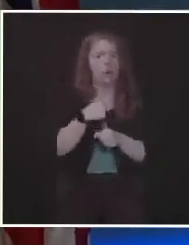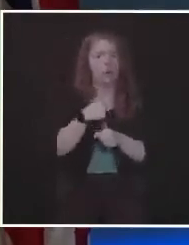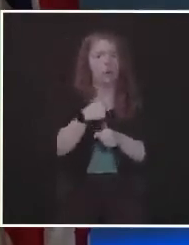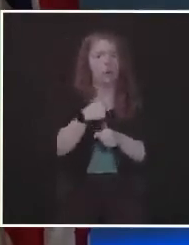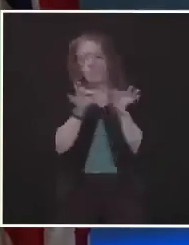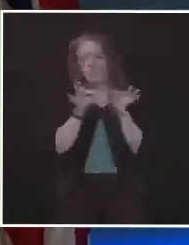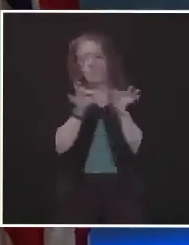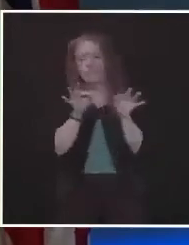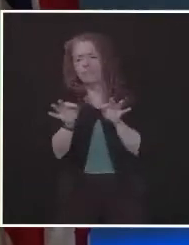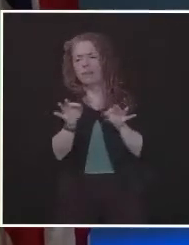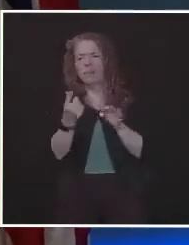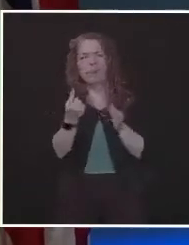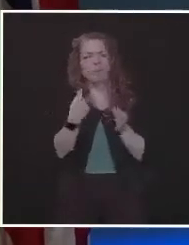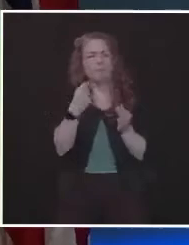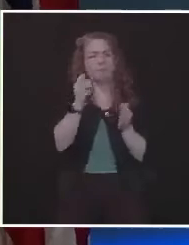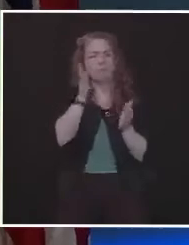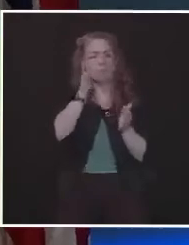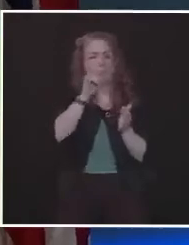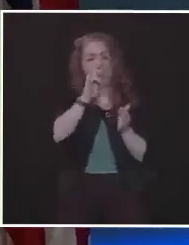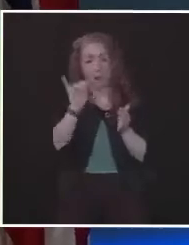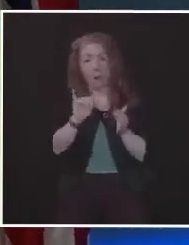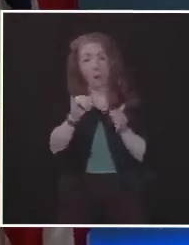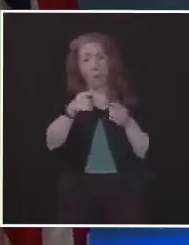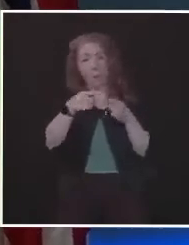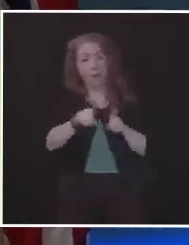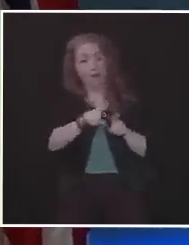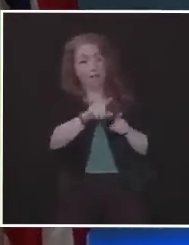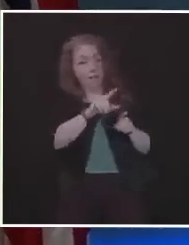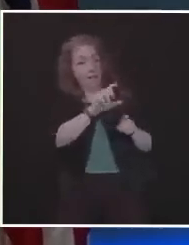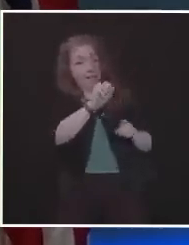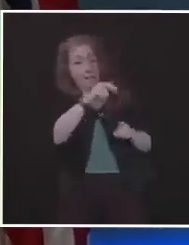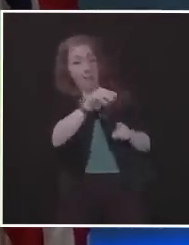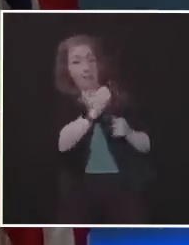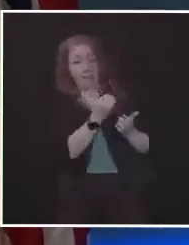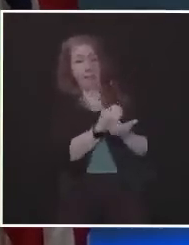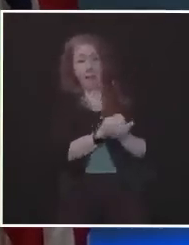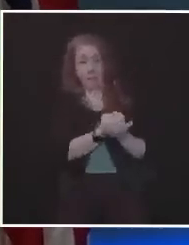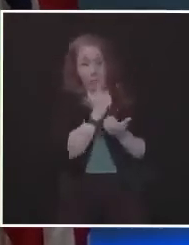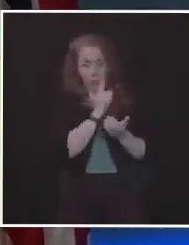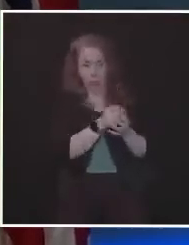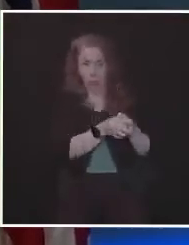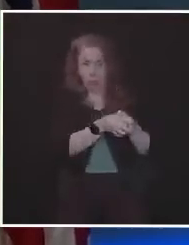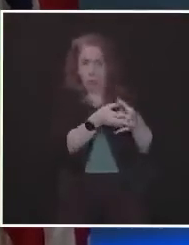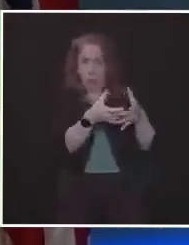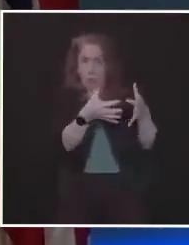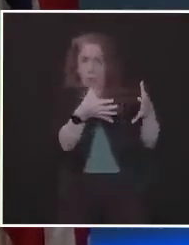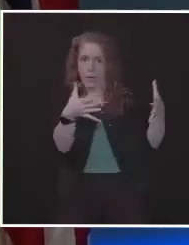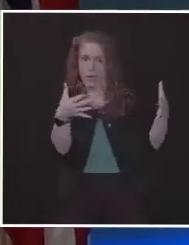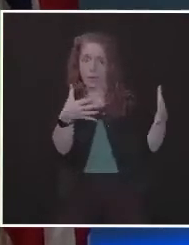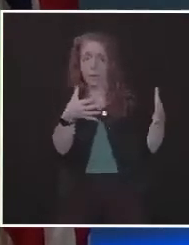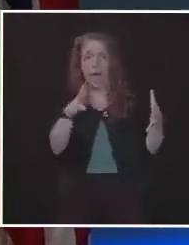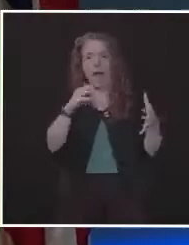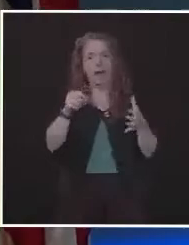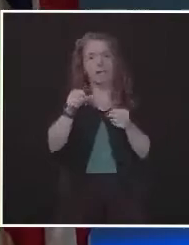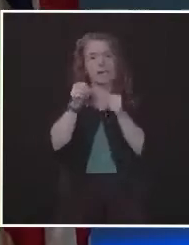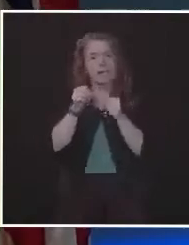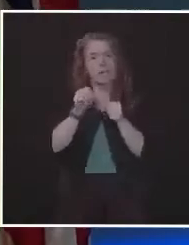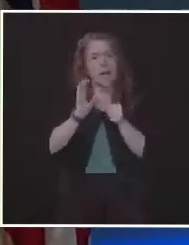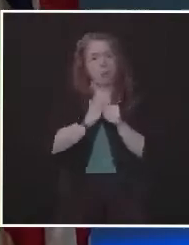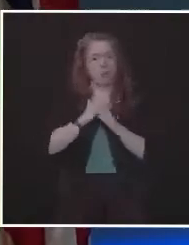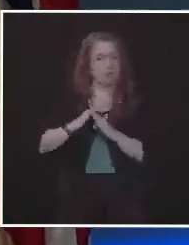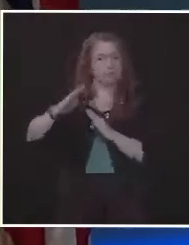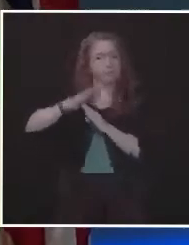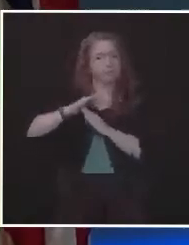growing space economy. It's maintaining leadership in space, that it's a